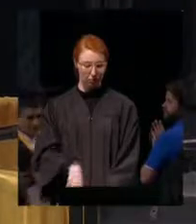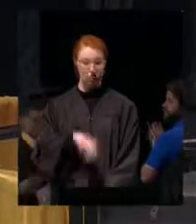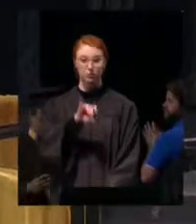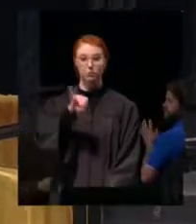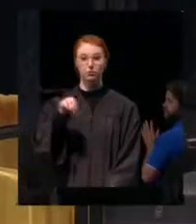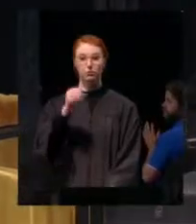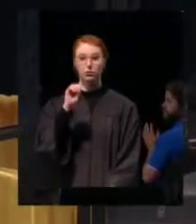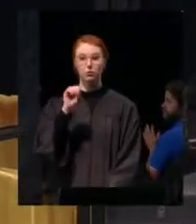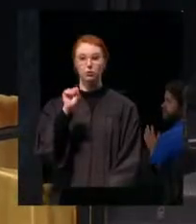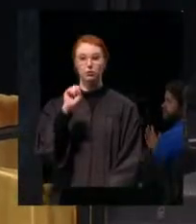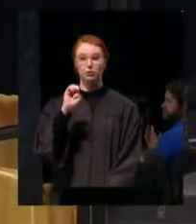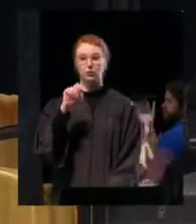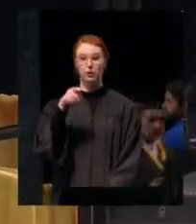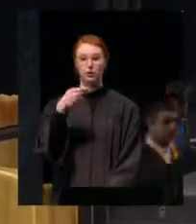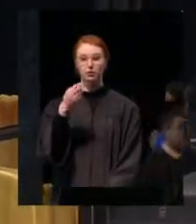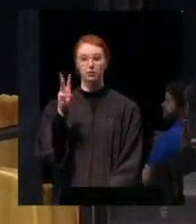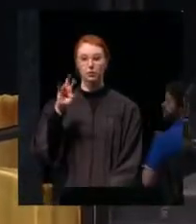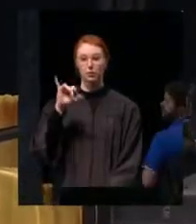Joseph Wilhelmy.